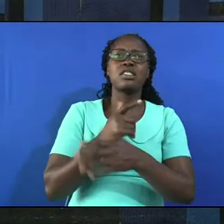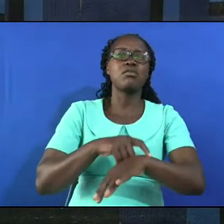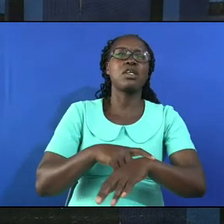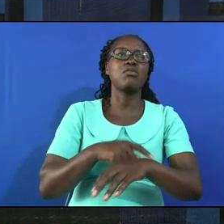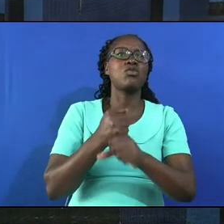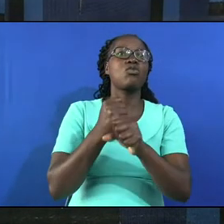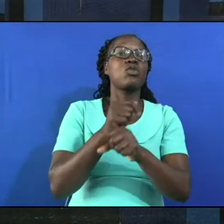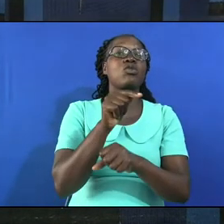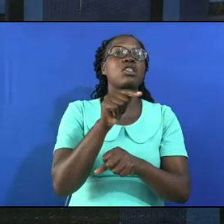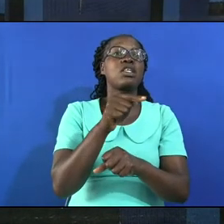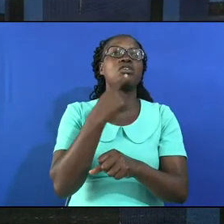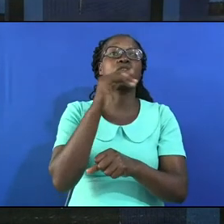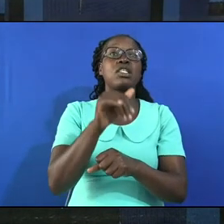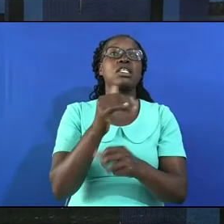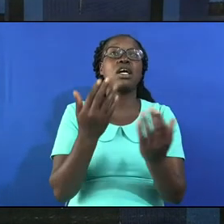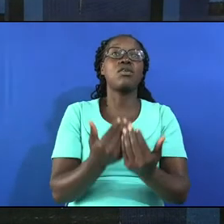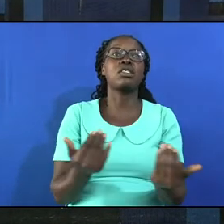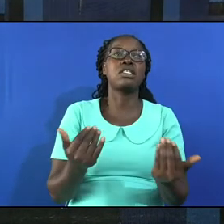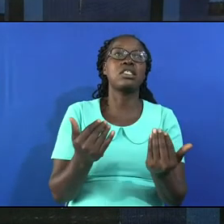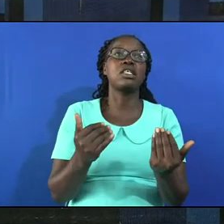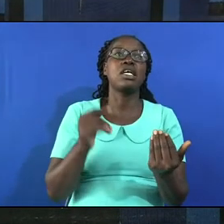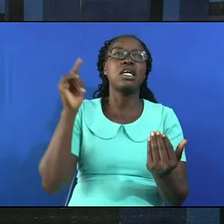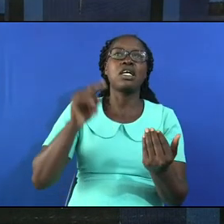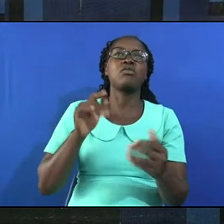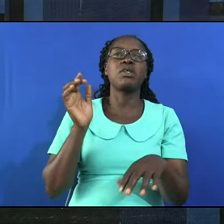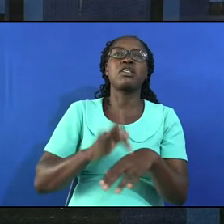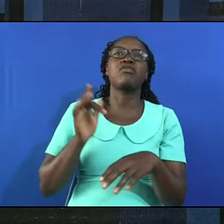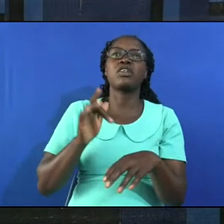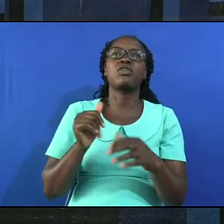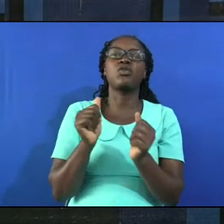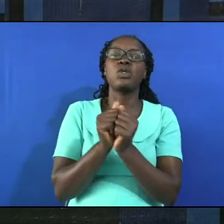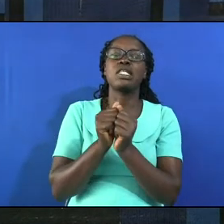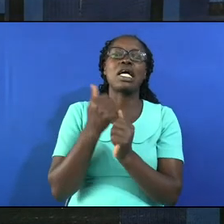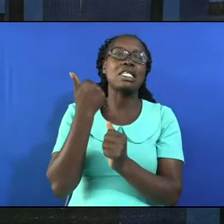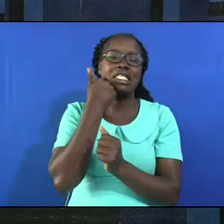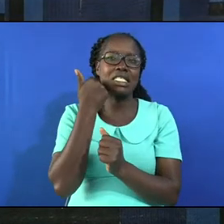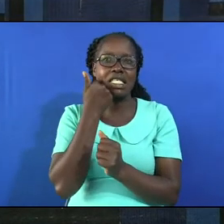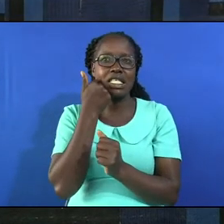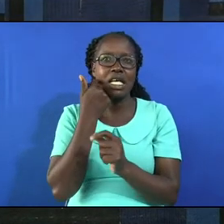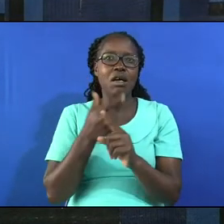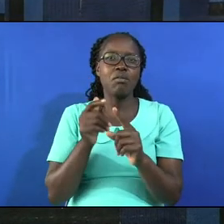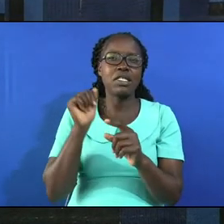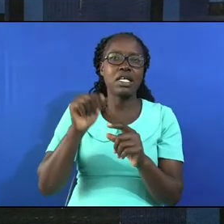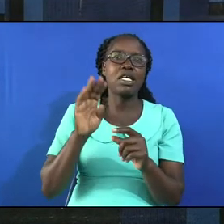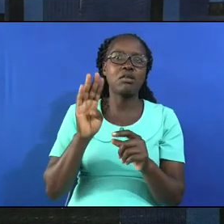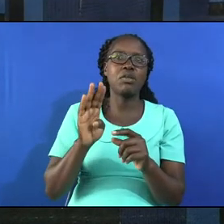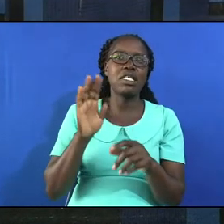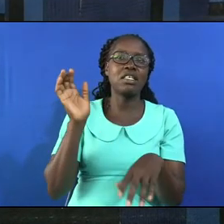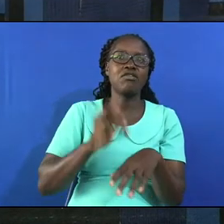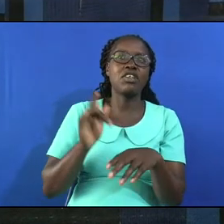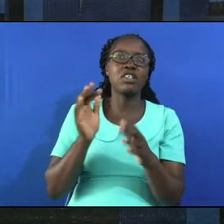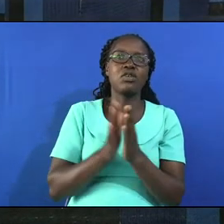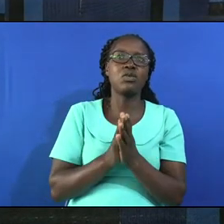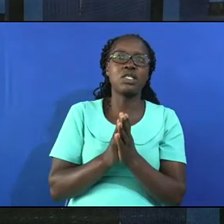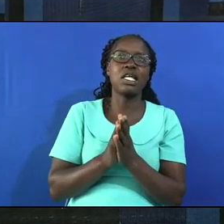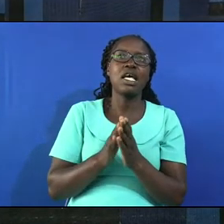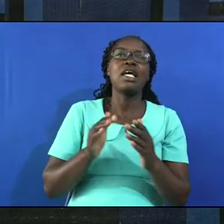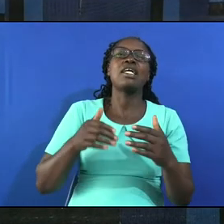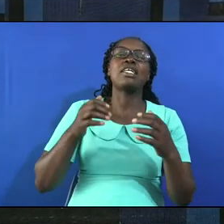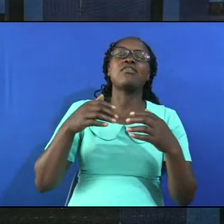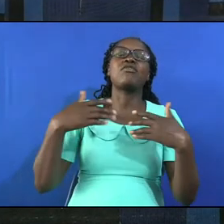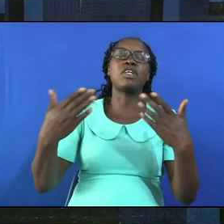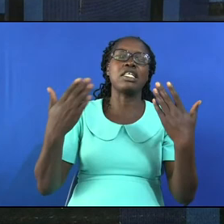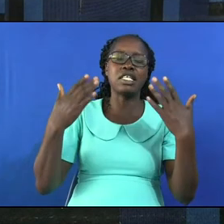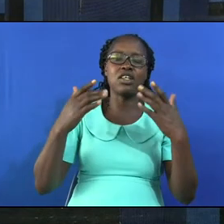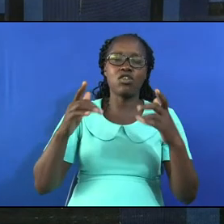Sometimes we do that so that our children cannot be infected with the diseases, but they can be infected with eternal loss in